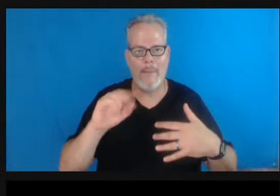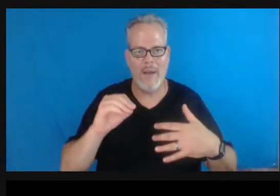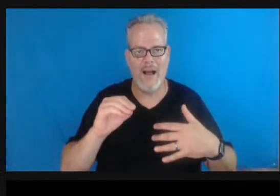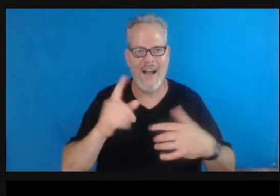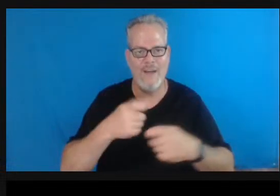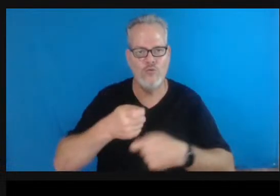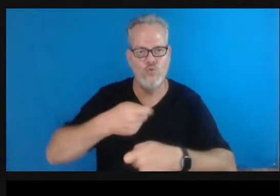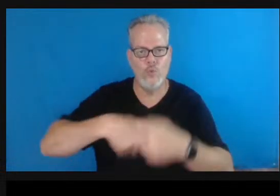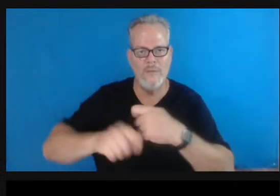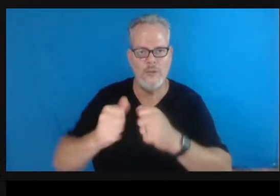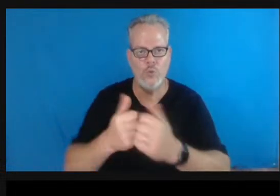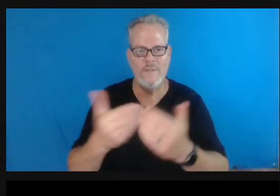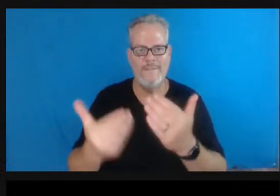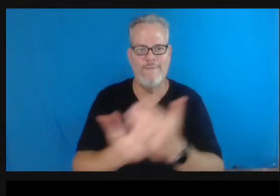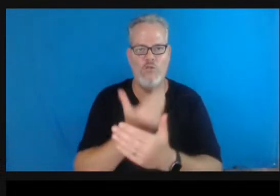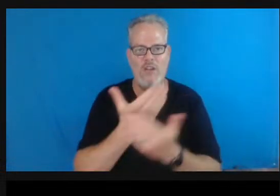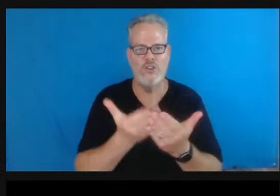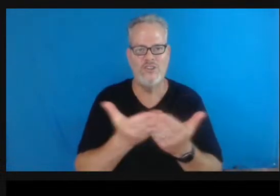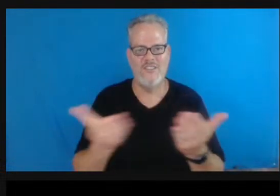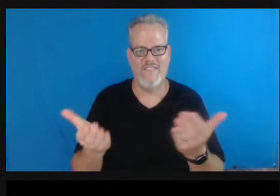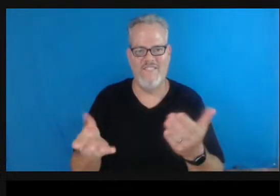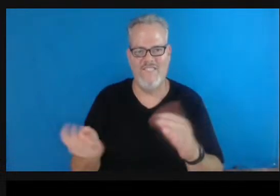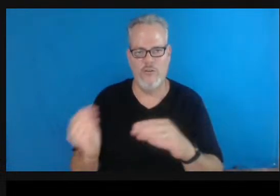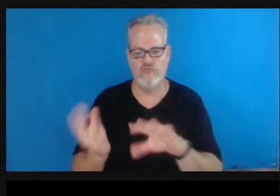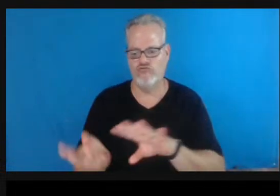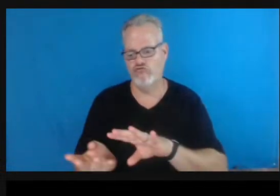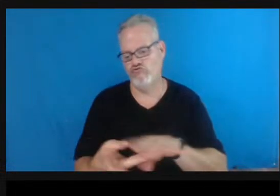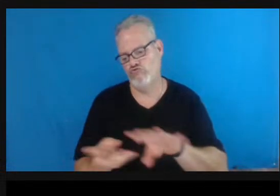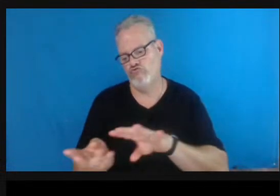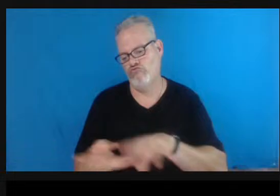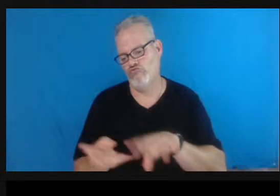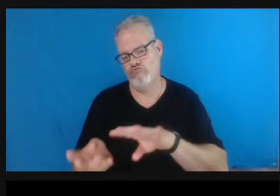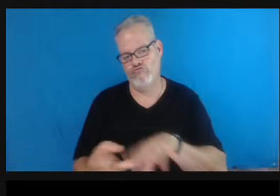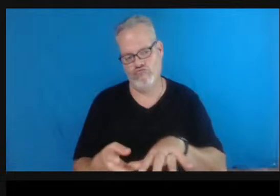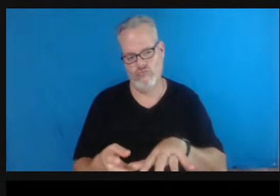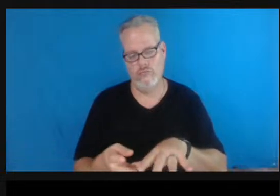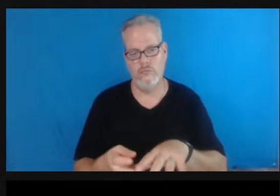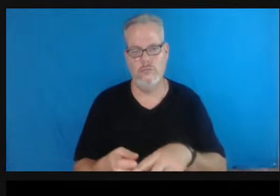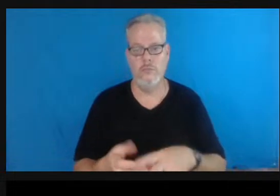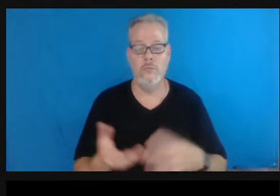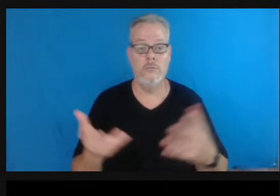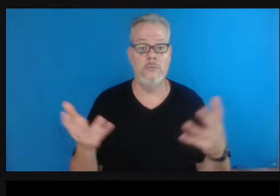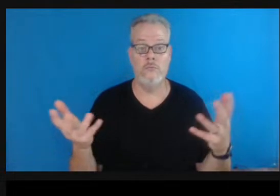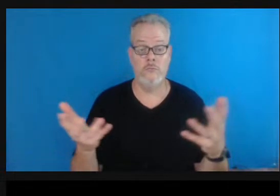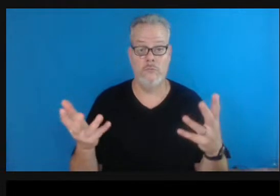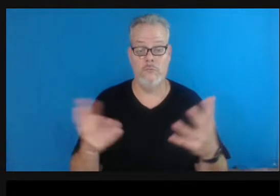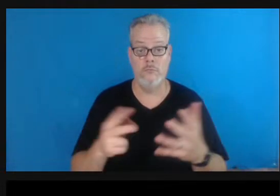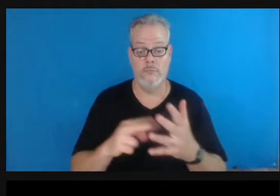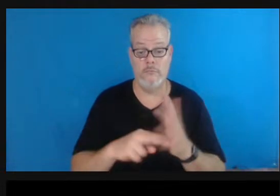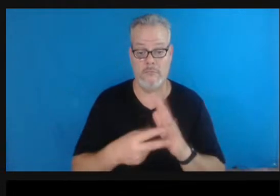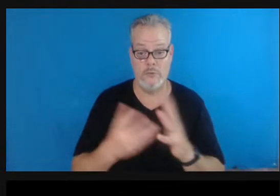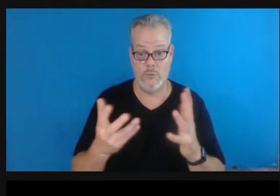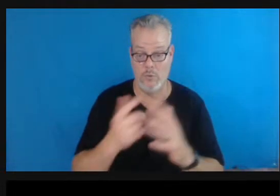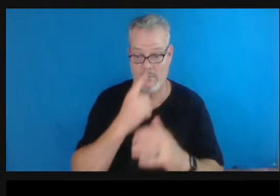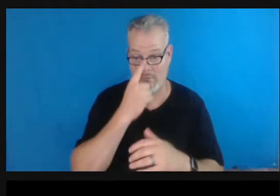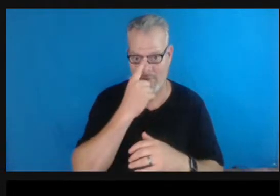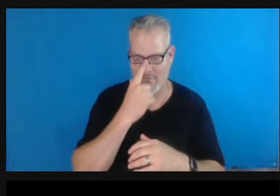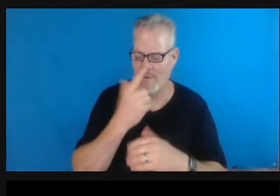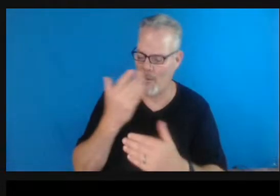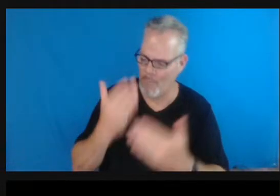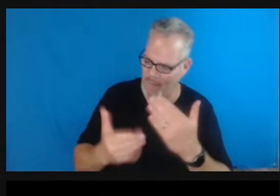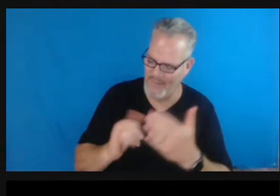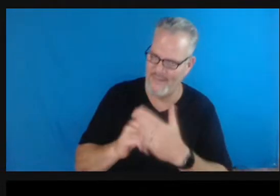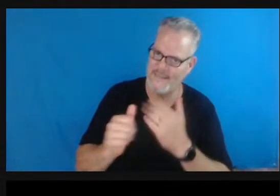replace it with a fresh stuff from below, right? So if we go on this general principle, and this is maybe opening a can of worms here,